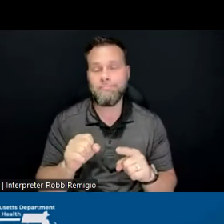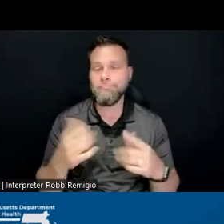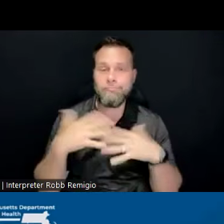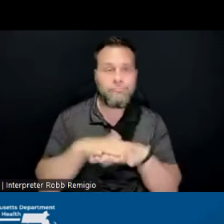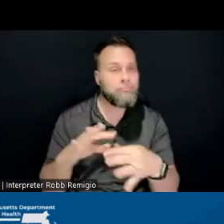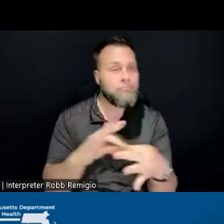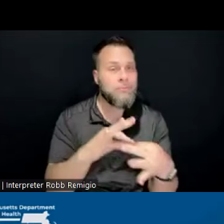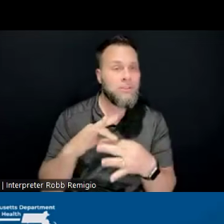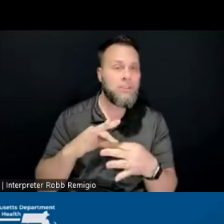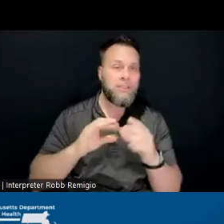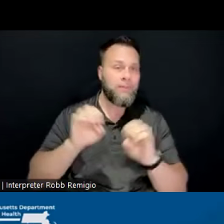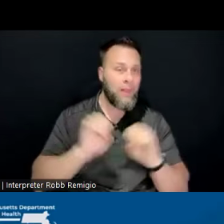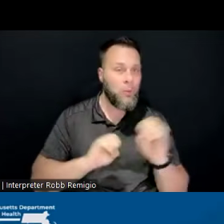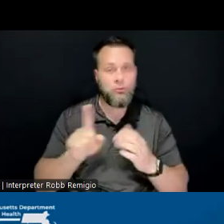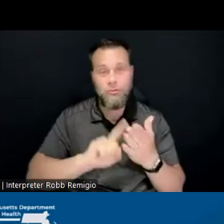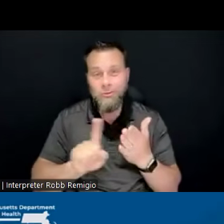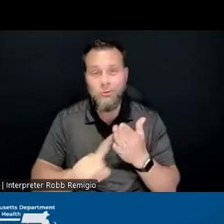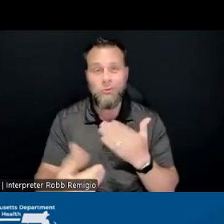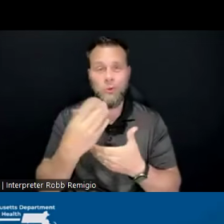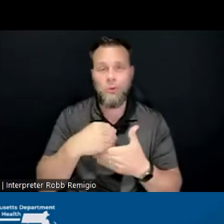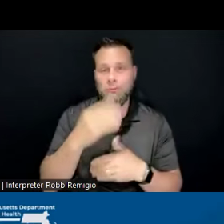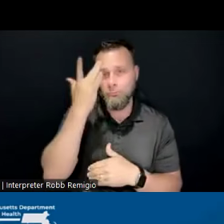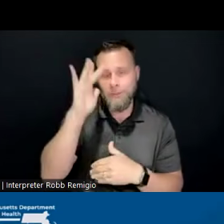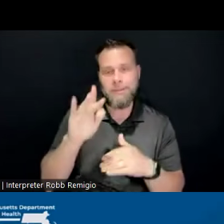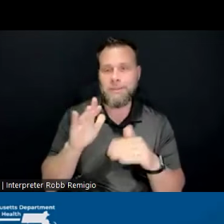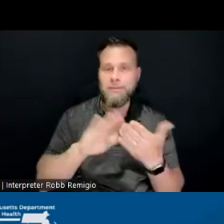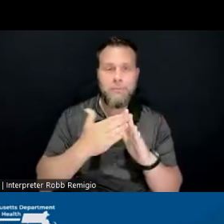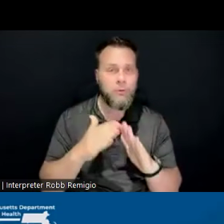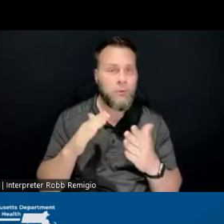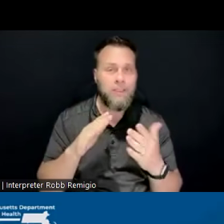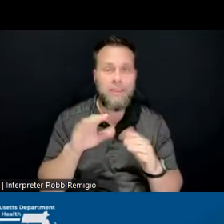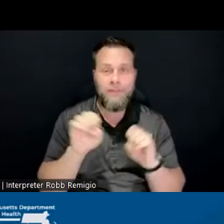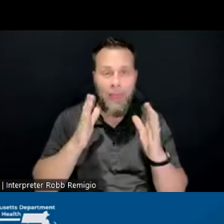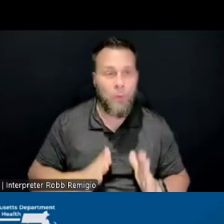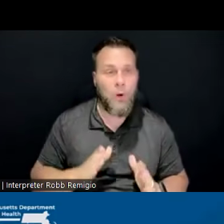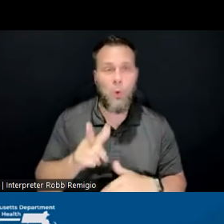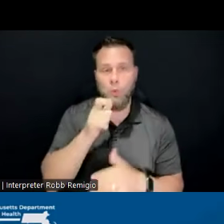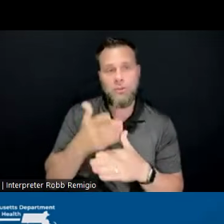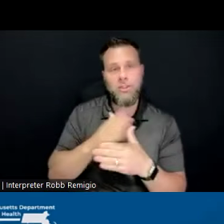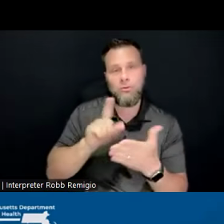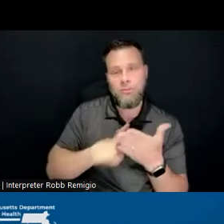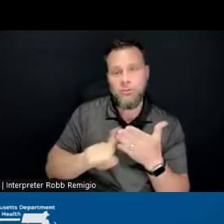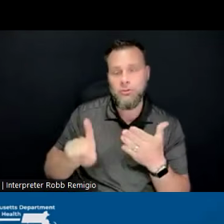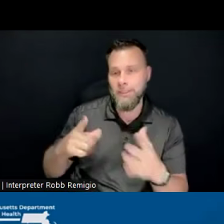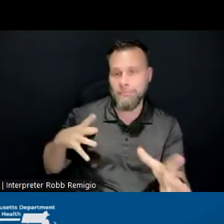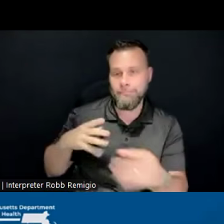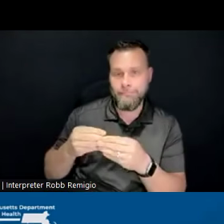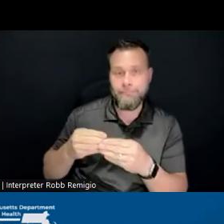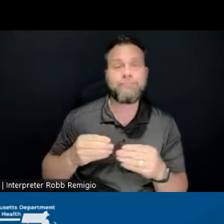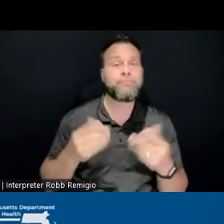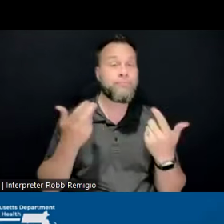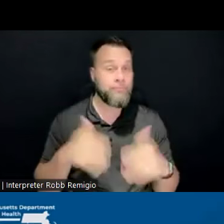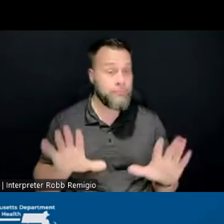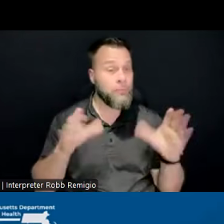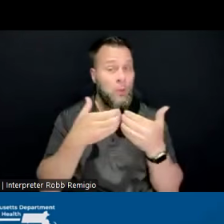who will share the research that they did, and some time to connect in breakouts with folks from